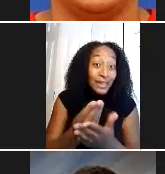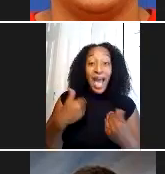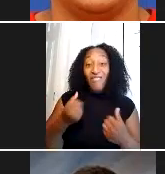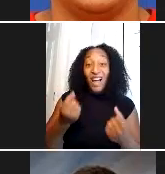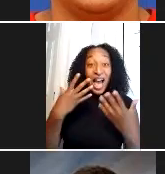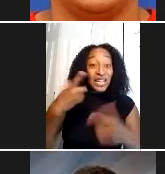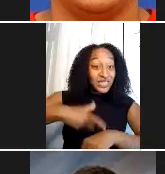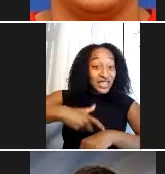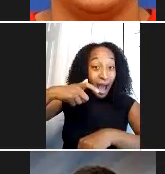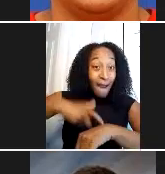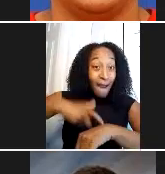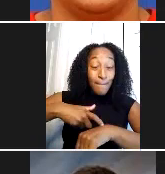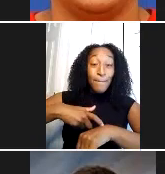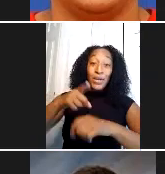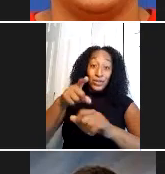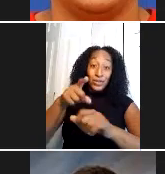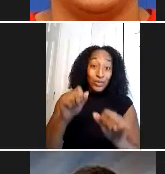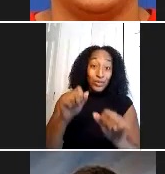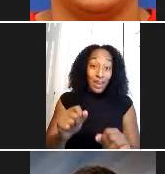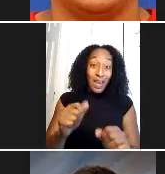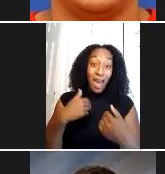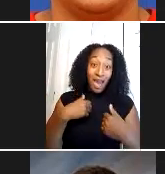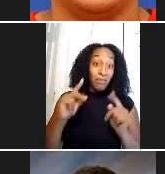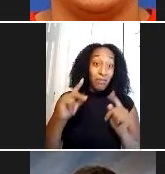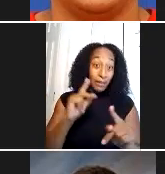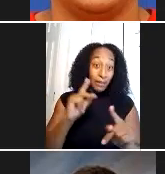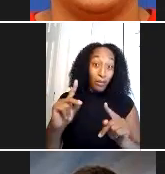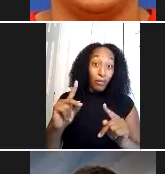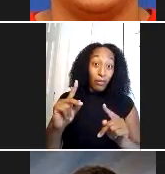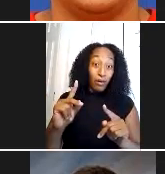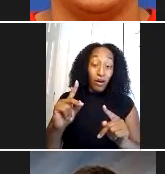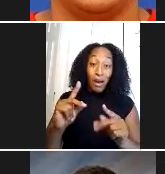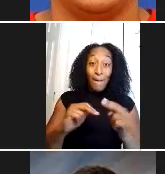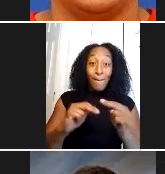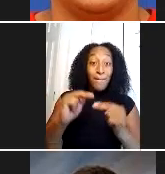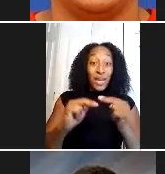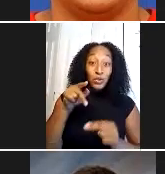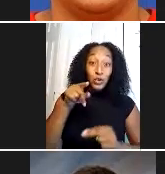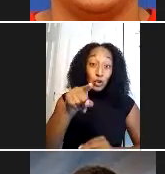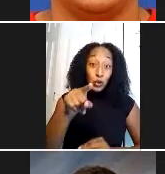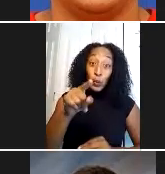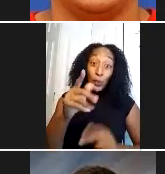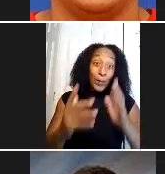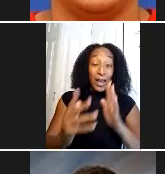maybe you can have somebody build you, a to the letter replica of the